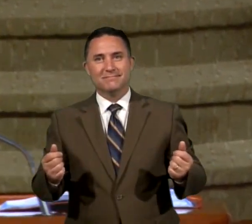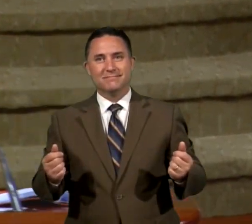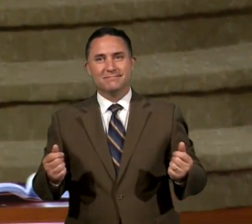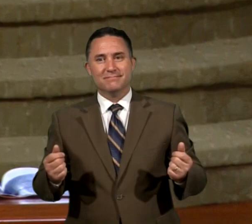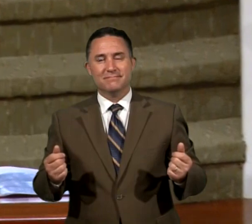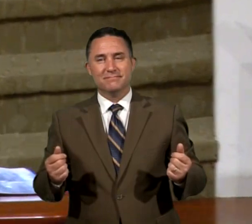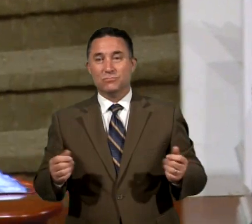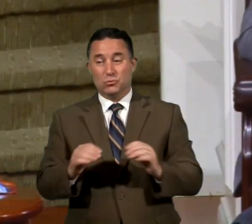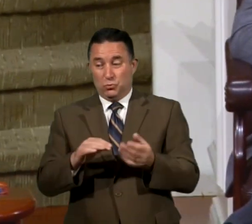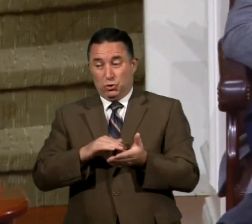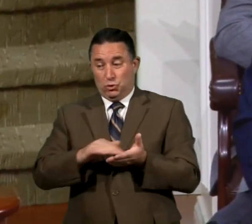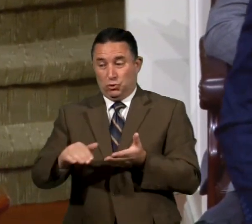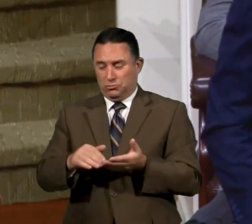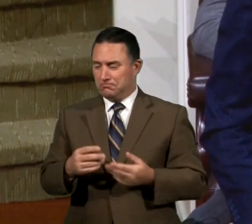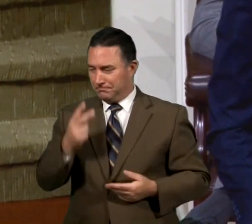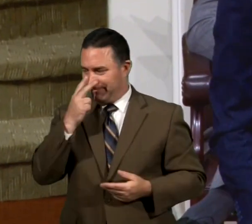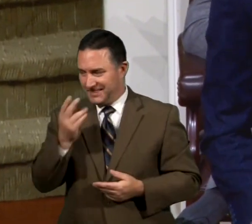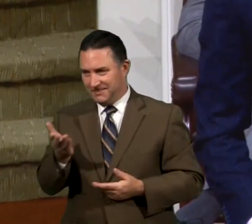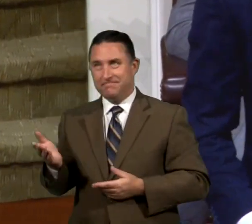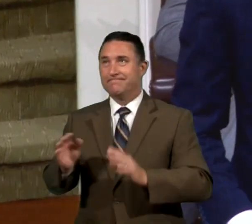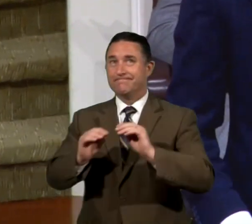They had no excuse for not seeing them.